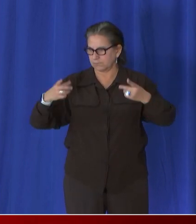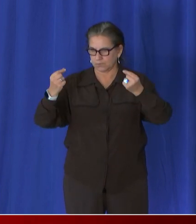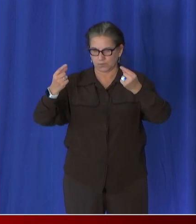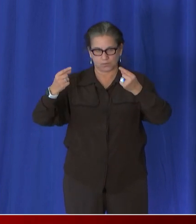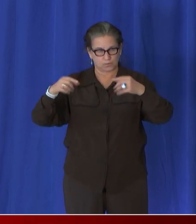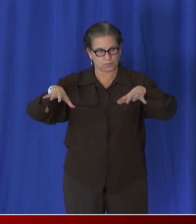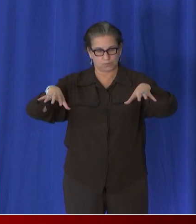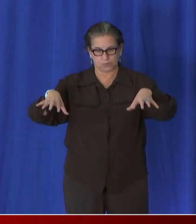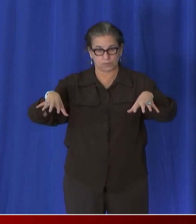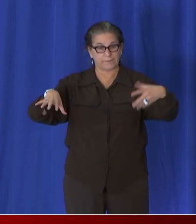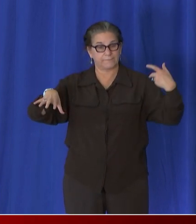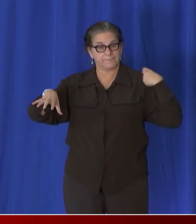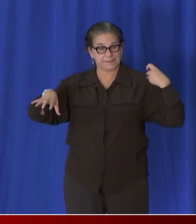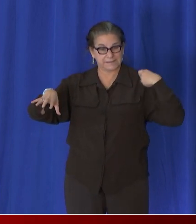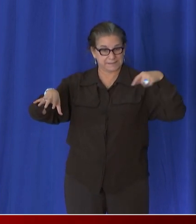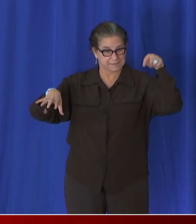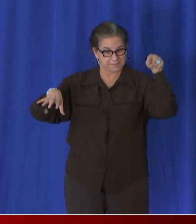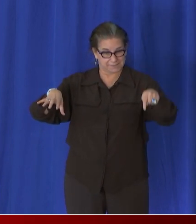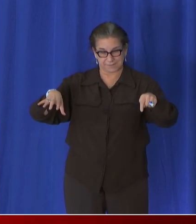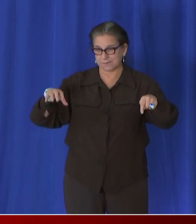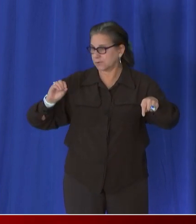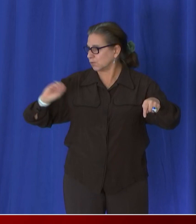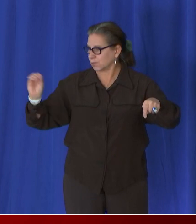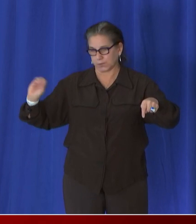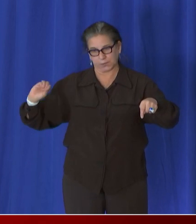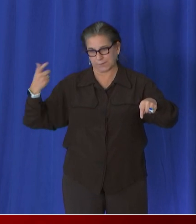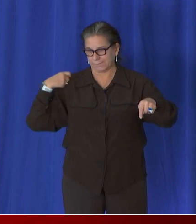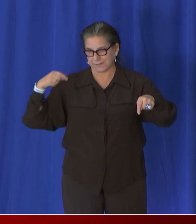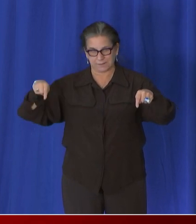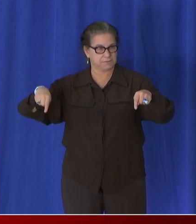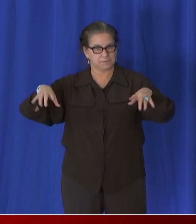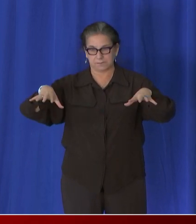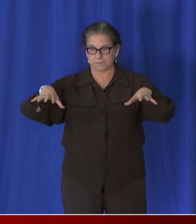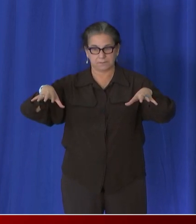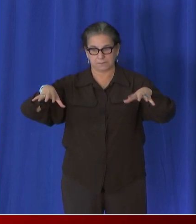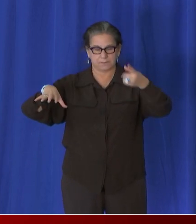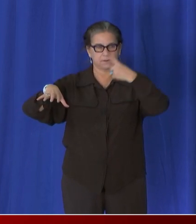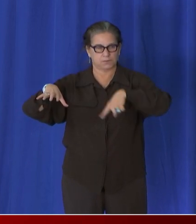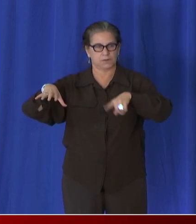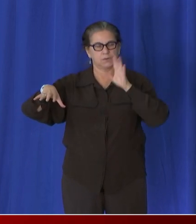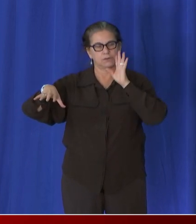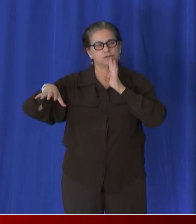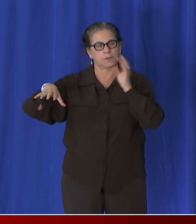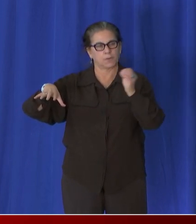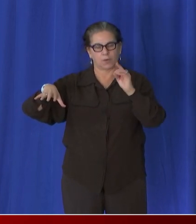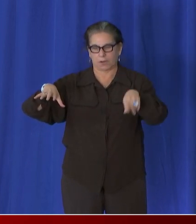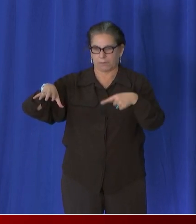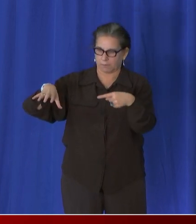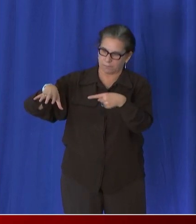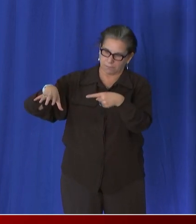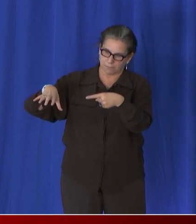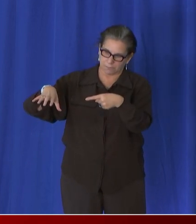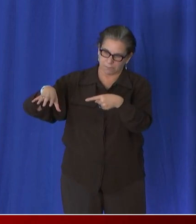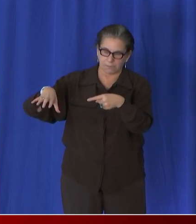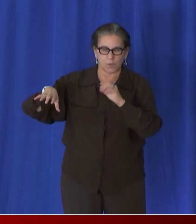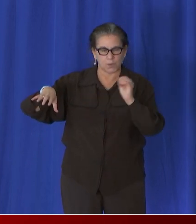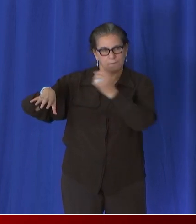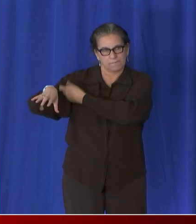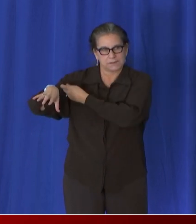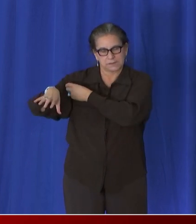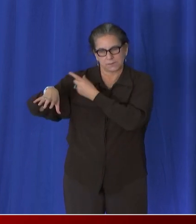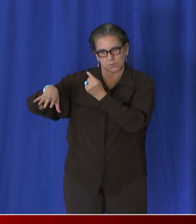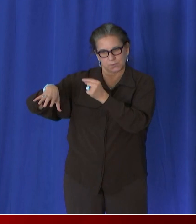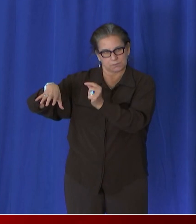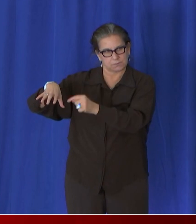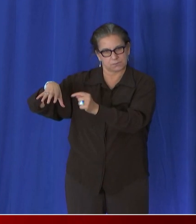just the people who work in the space, it may be covered. But we'll get that level of granularity in the guidance that comes out by the end of next week. And